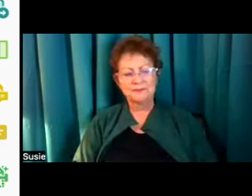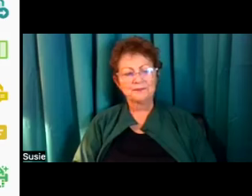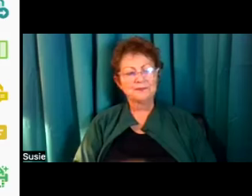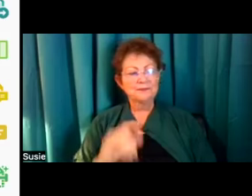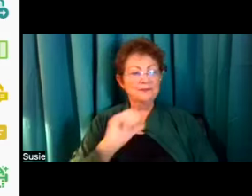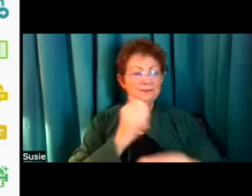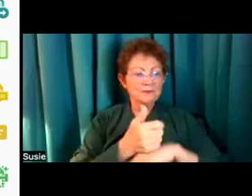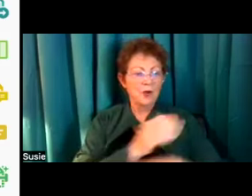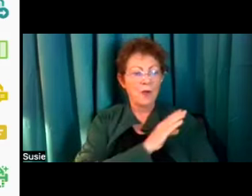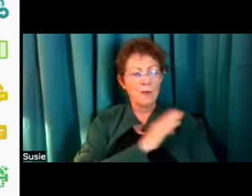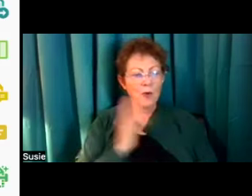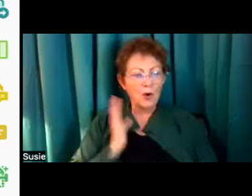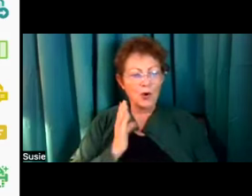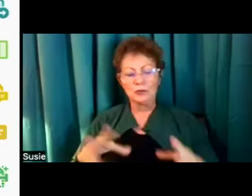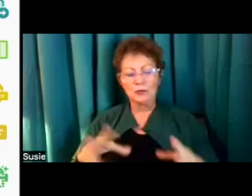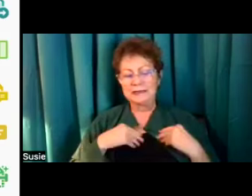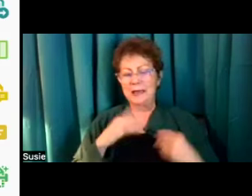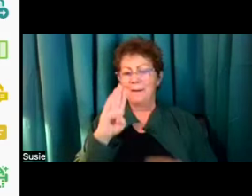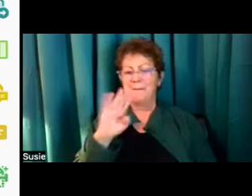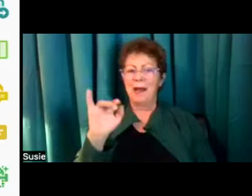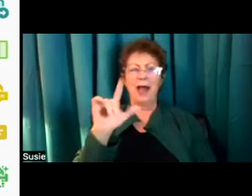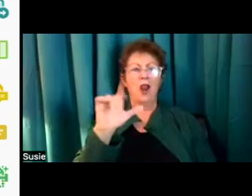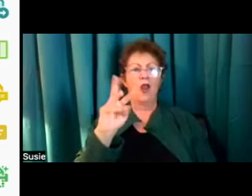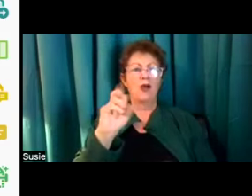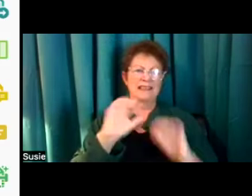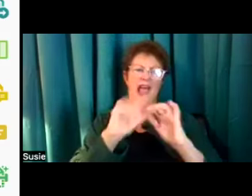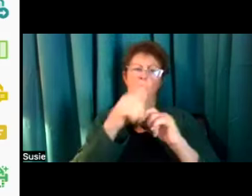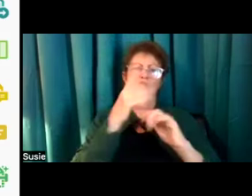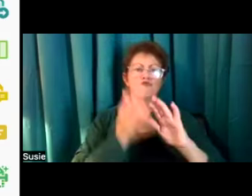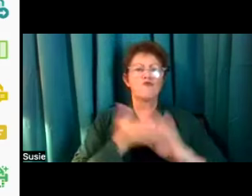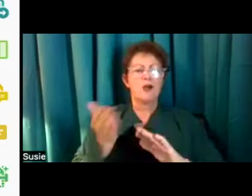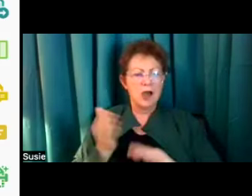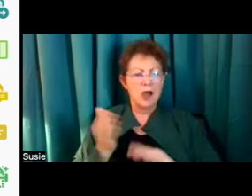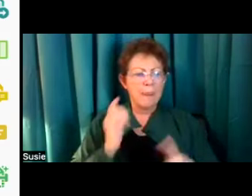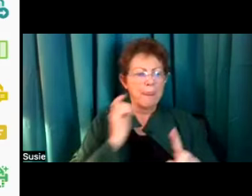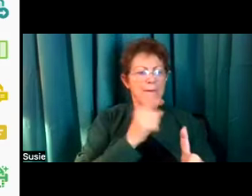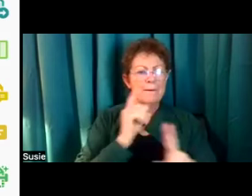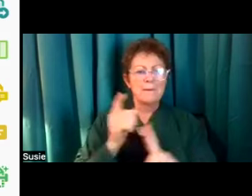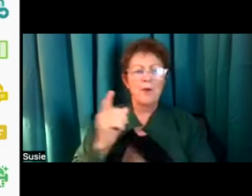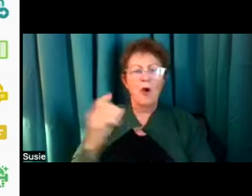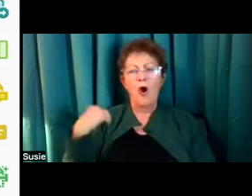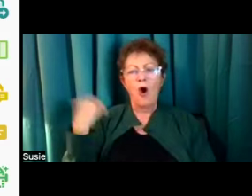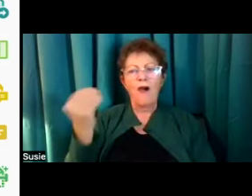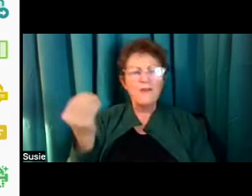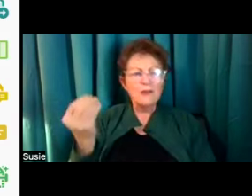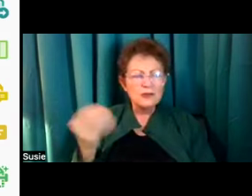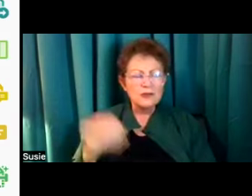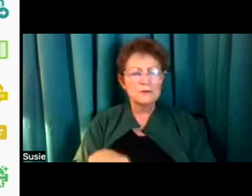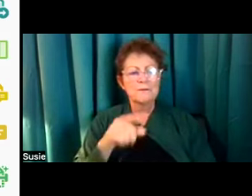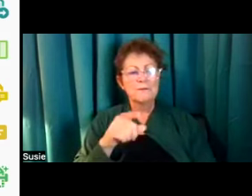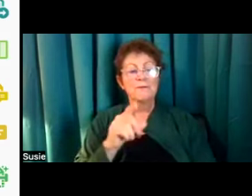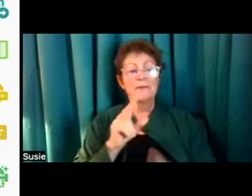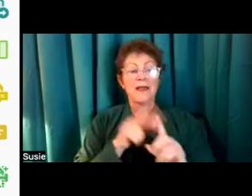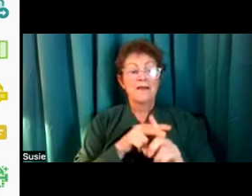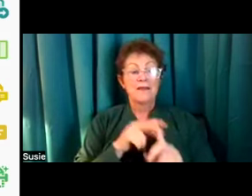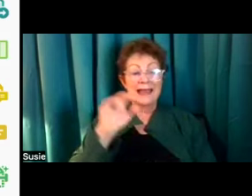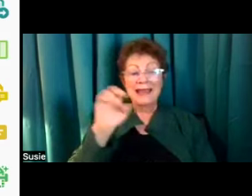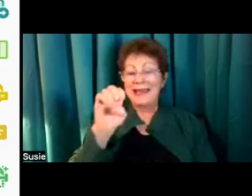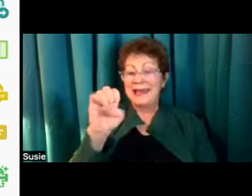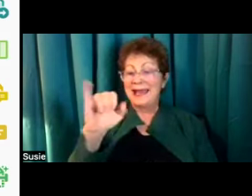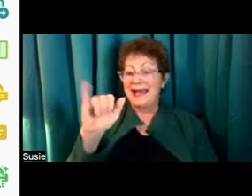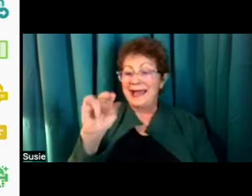board, you adopt bylaws, you appoint officers, you file for an EIN and get a bank